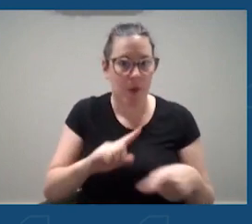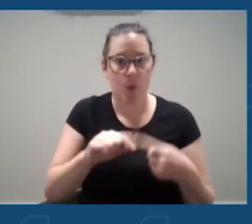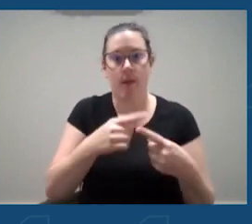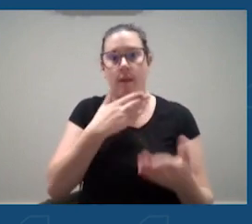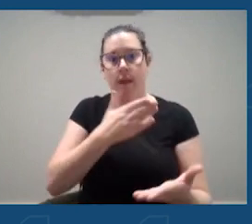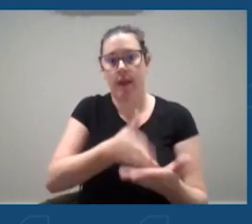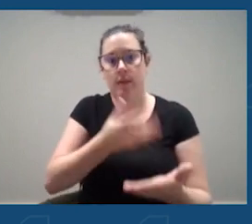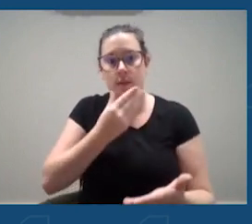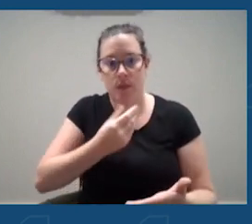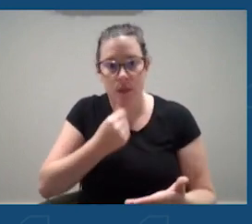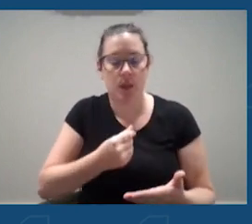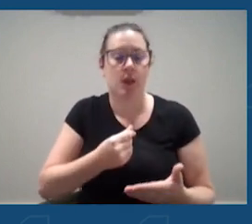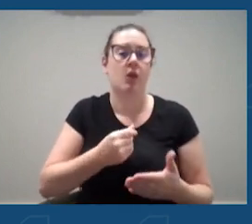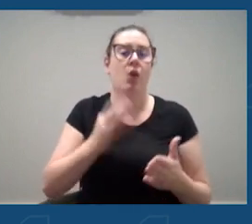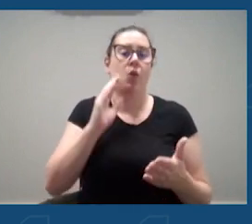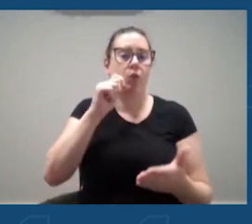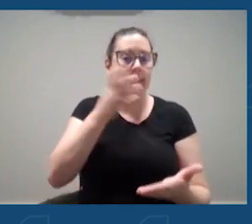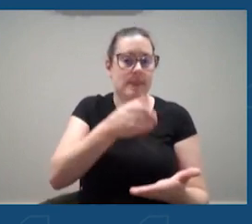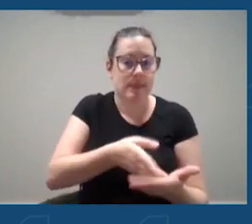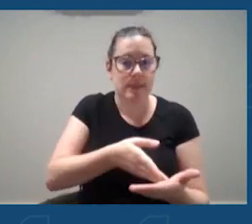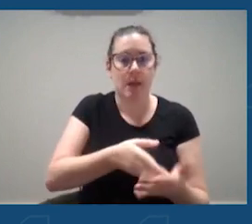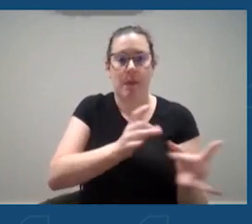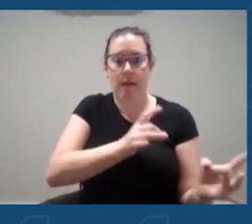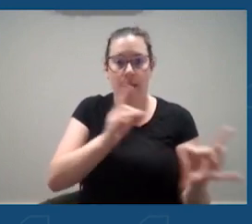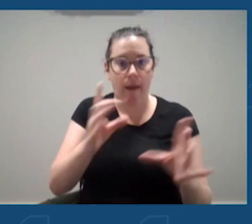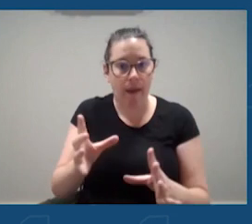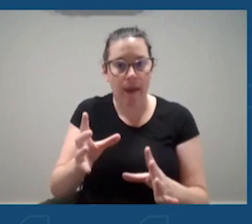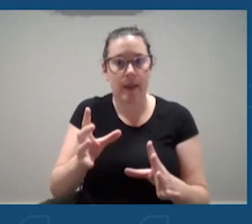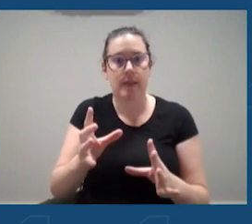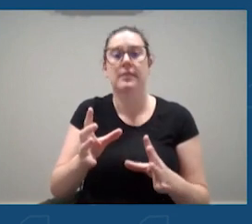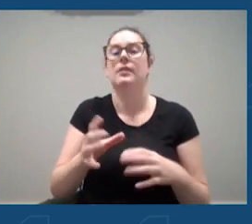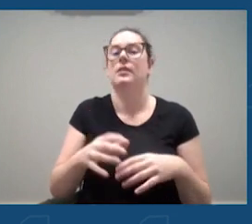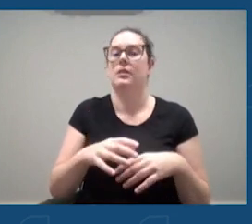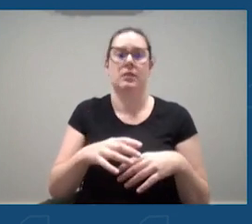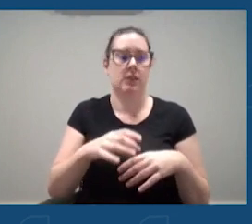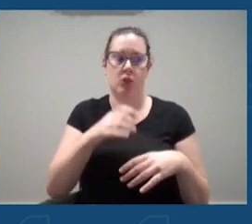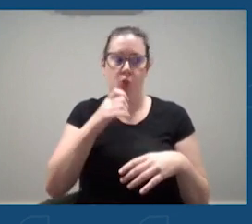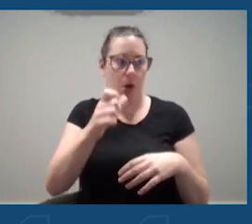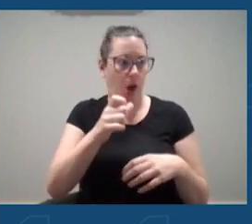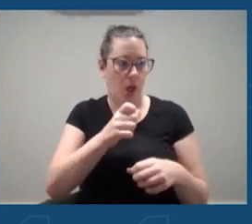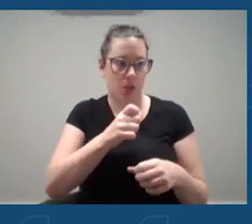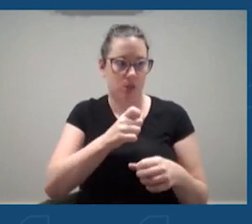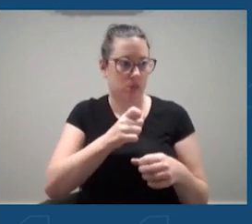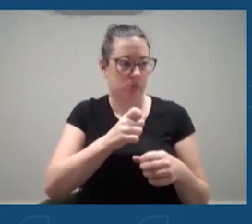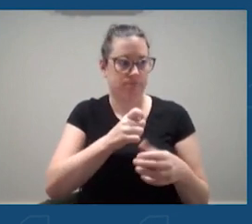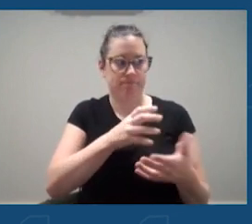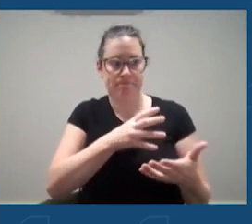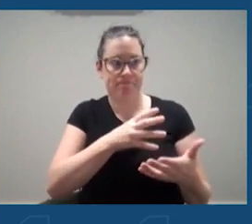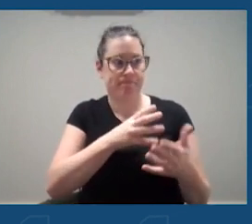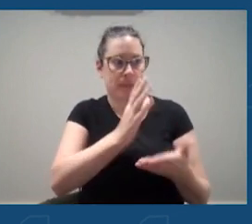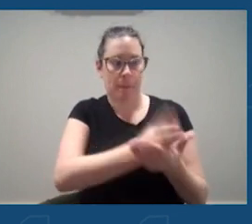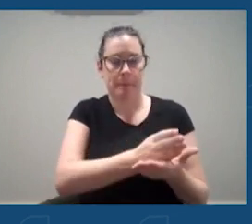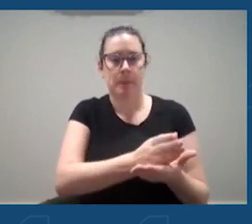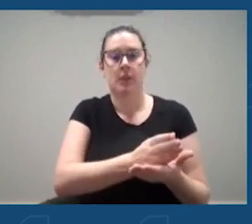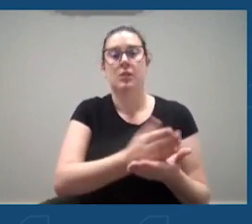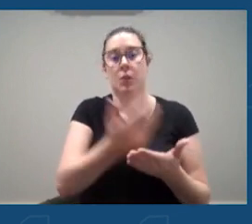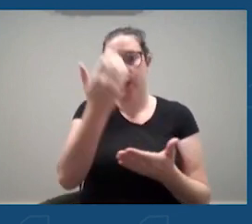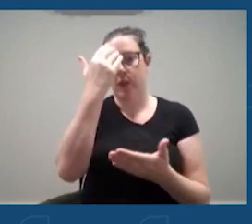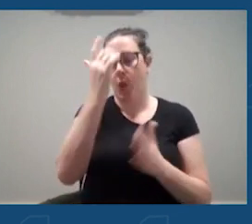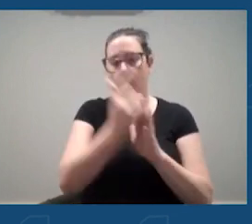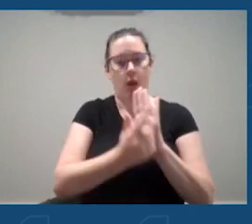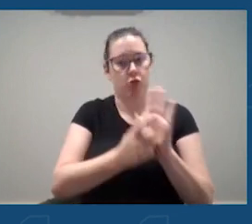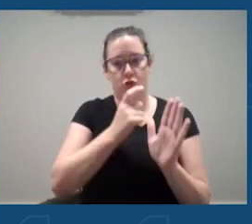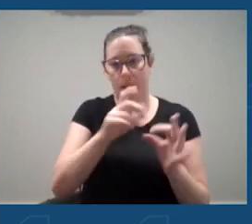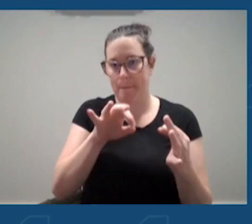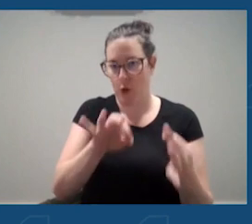go unchecked. But as legislators, we know that no law is perfect. So 28 years later,